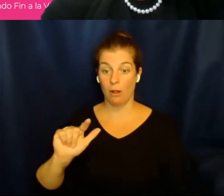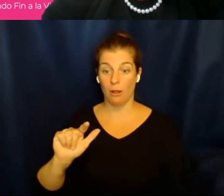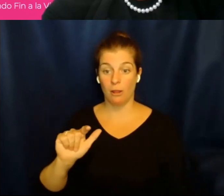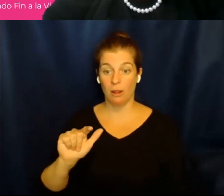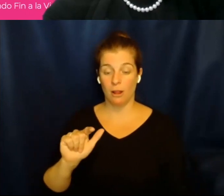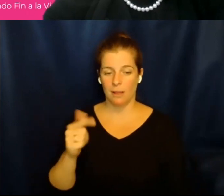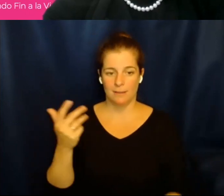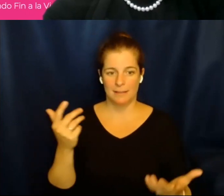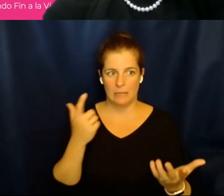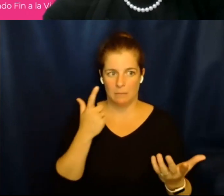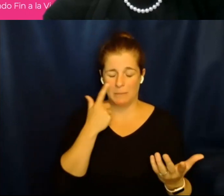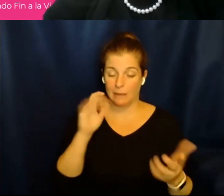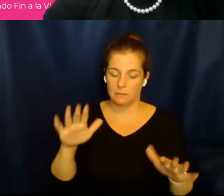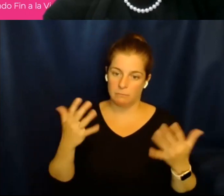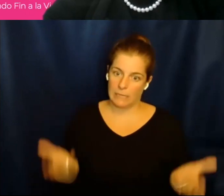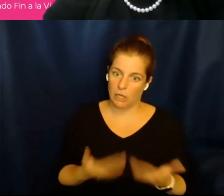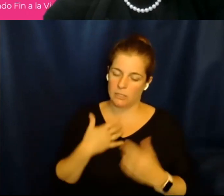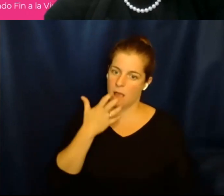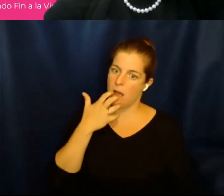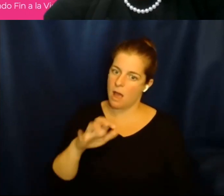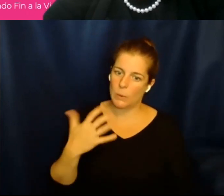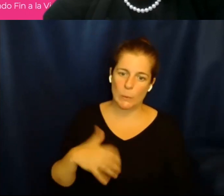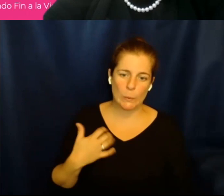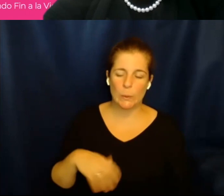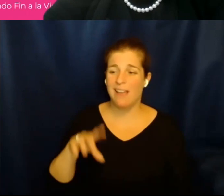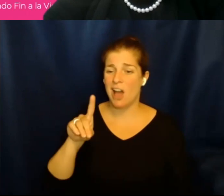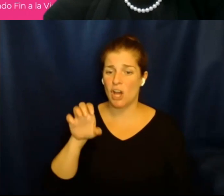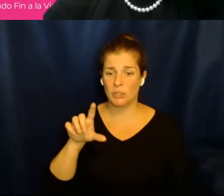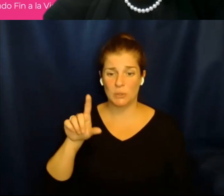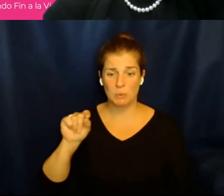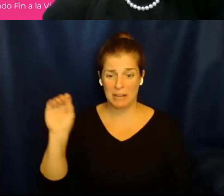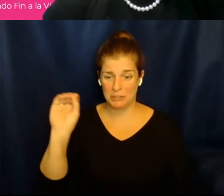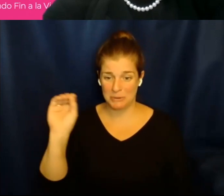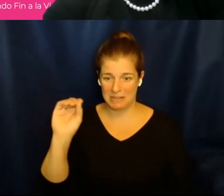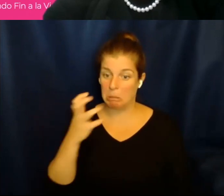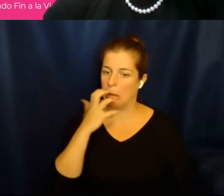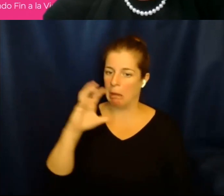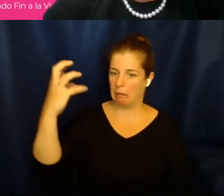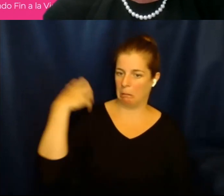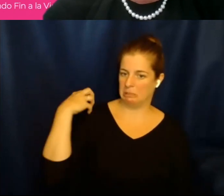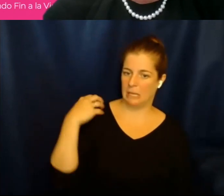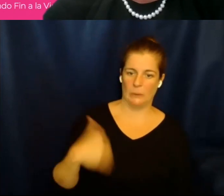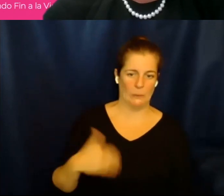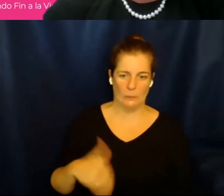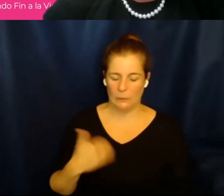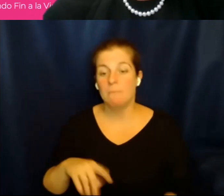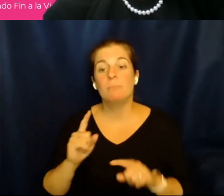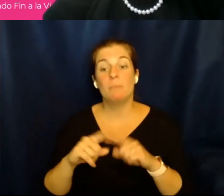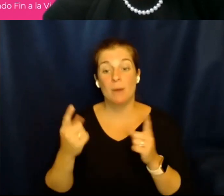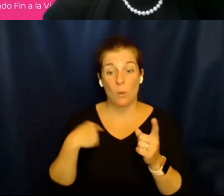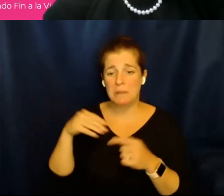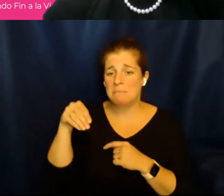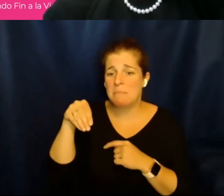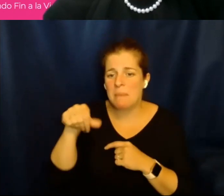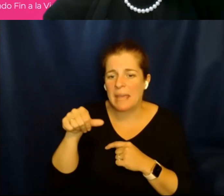it's super hot here. Right now it's 120 degrees, so it's too hot to be outside. But we did go to the mall. We paid a small amount